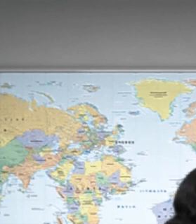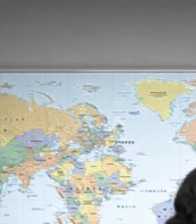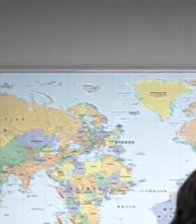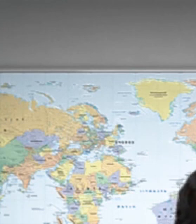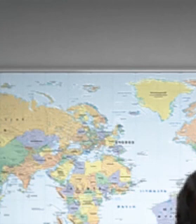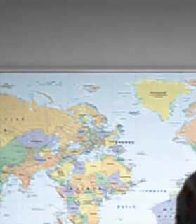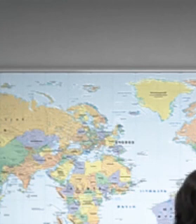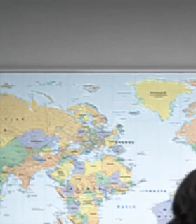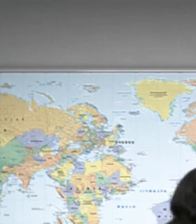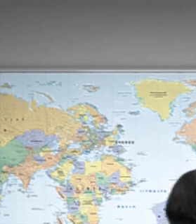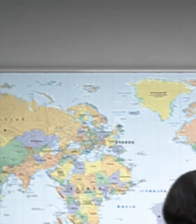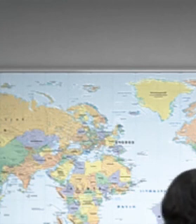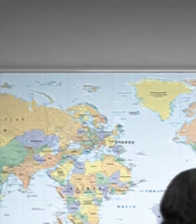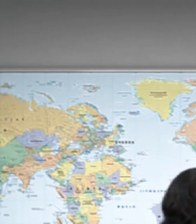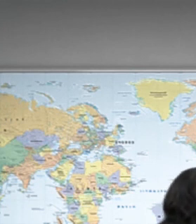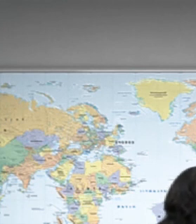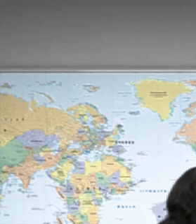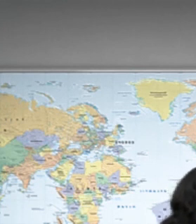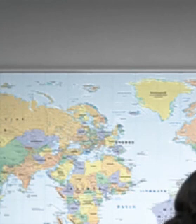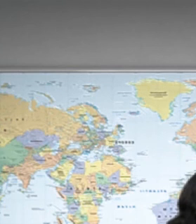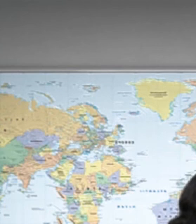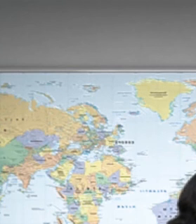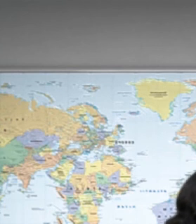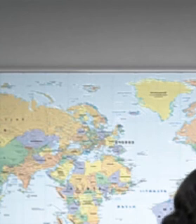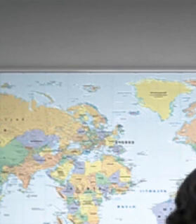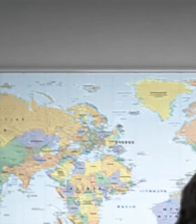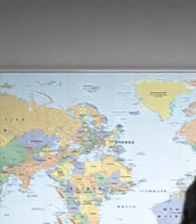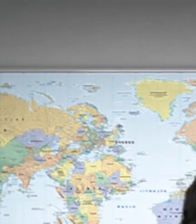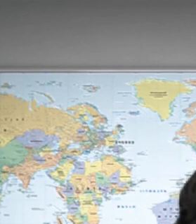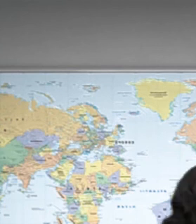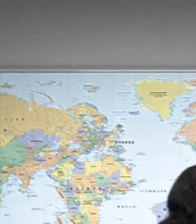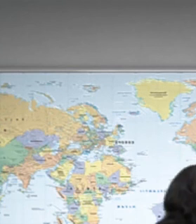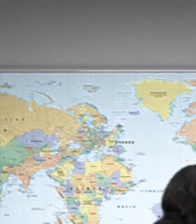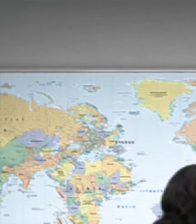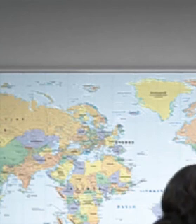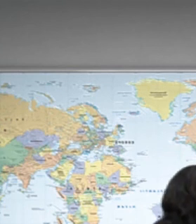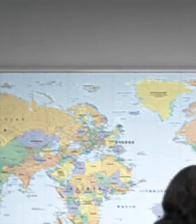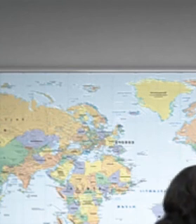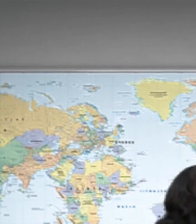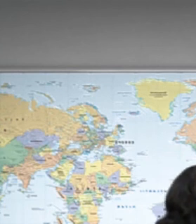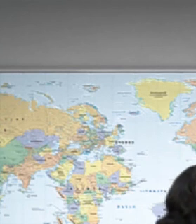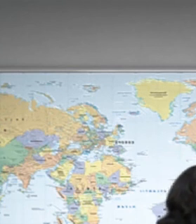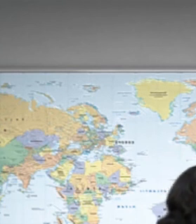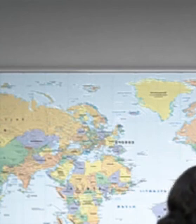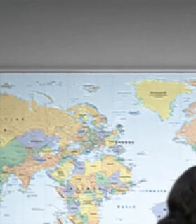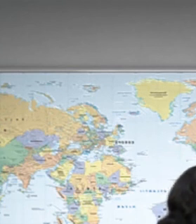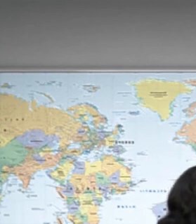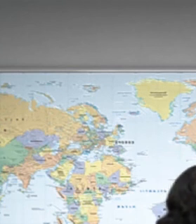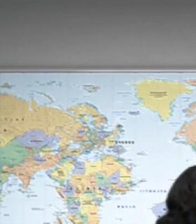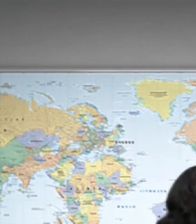say. There you have it. And so one last word of advice for you to the kids out there? Well, I